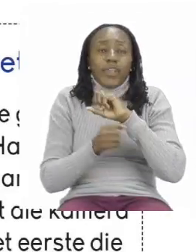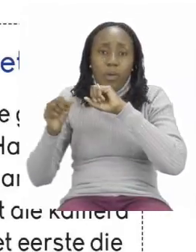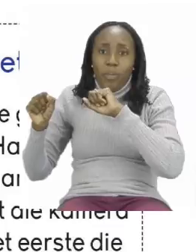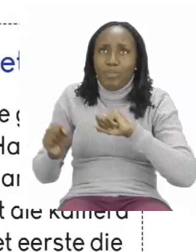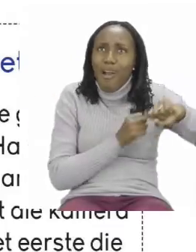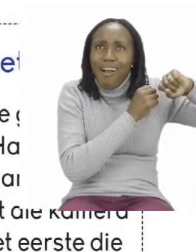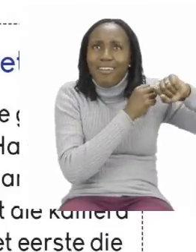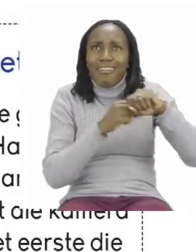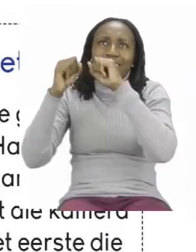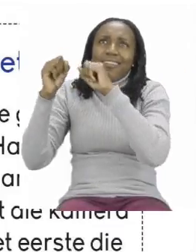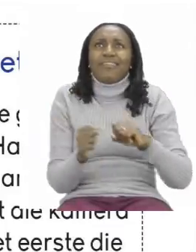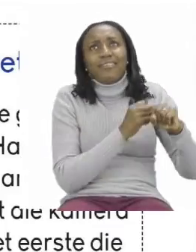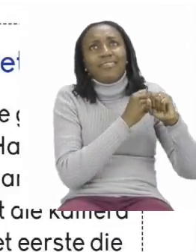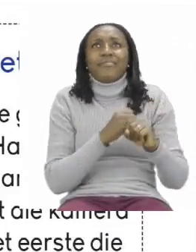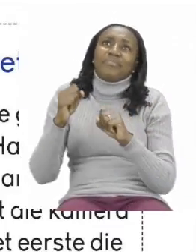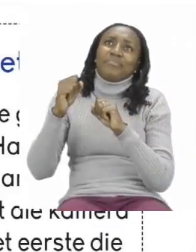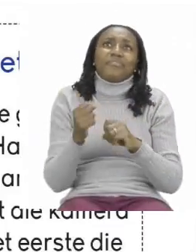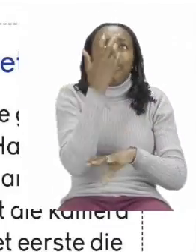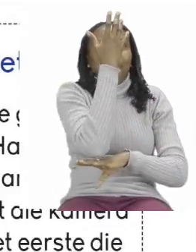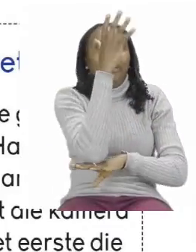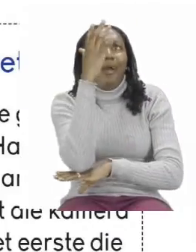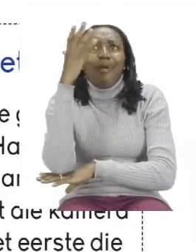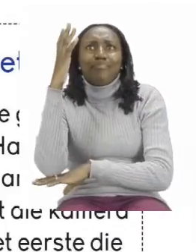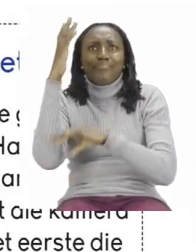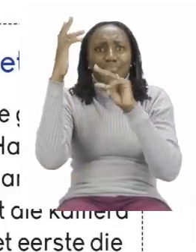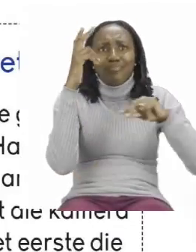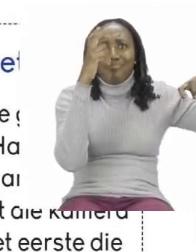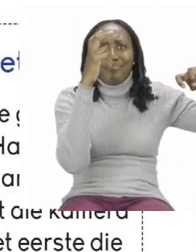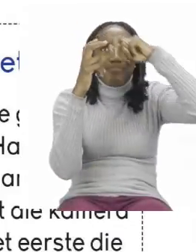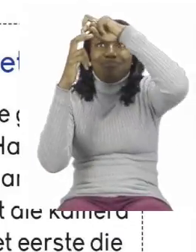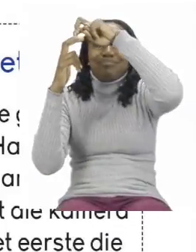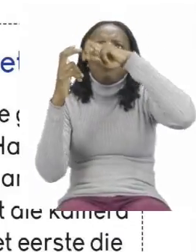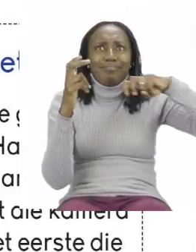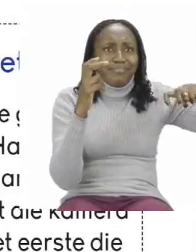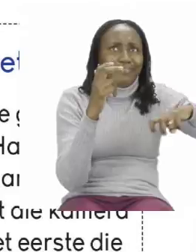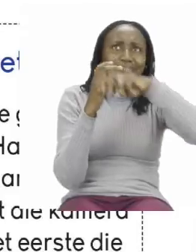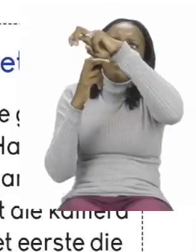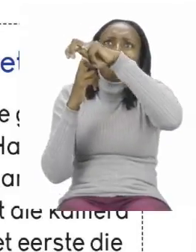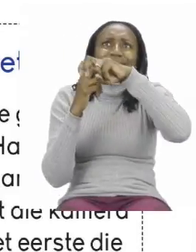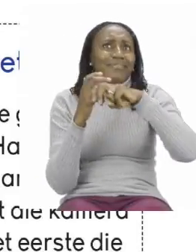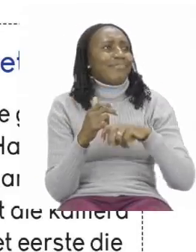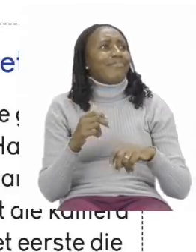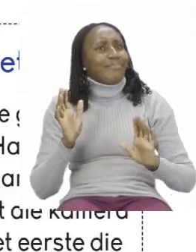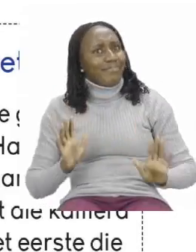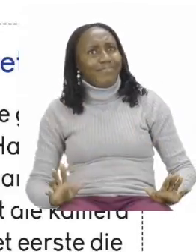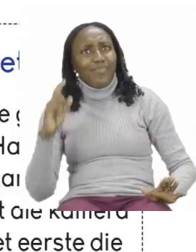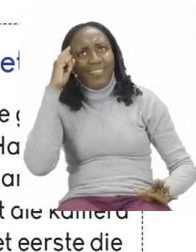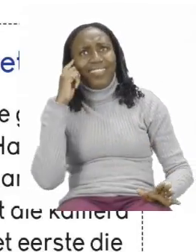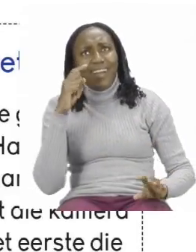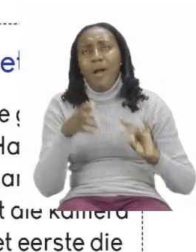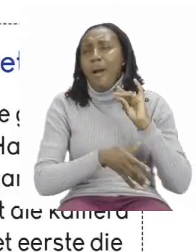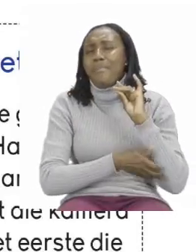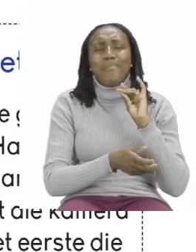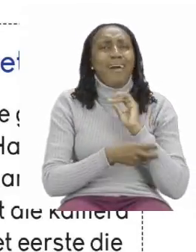from the trees. The Pam thought the monkeys were very funny.